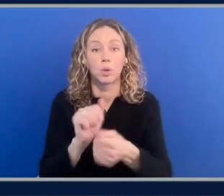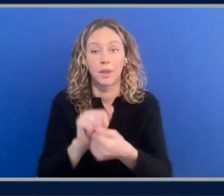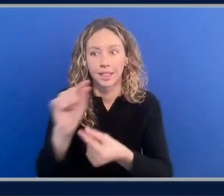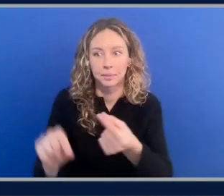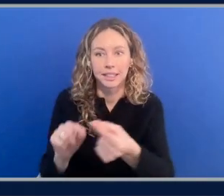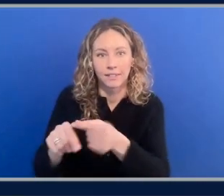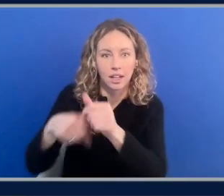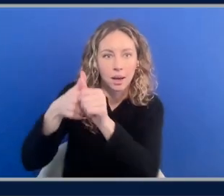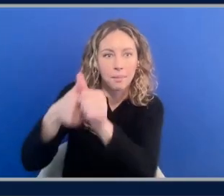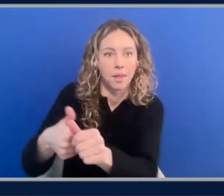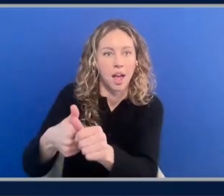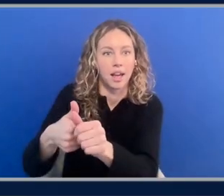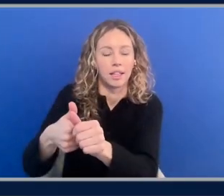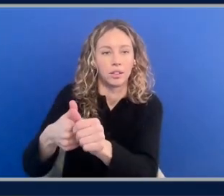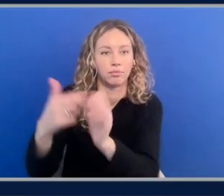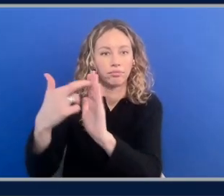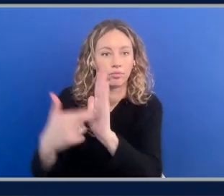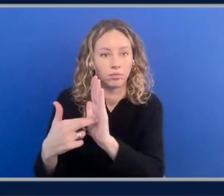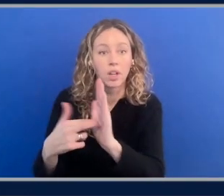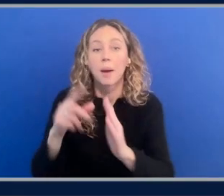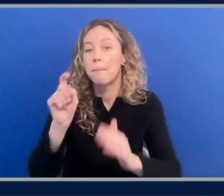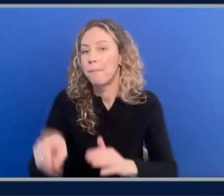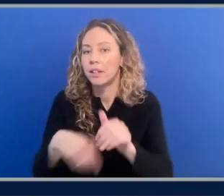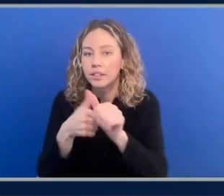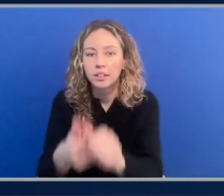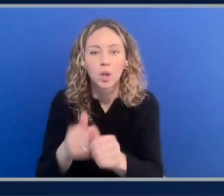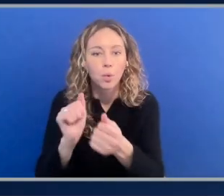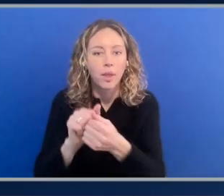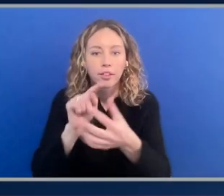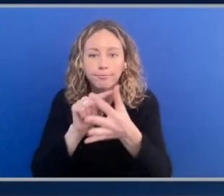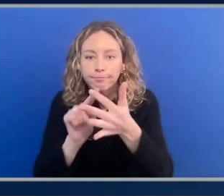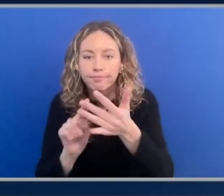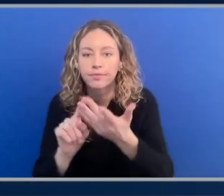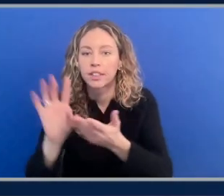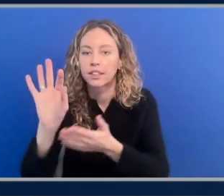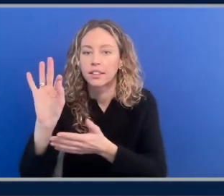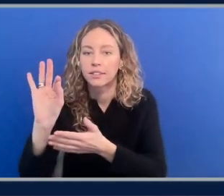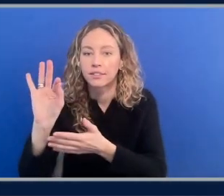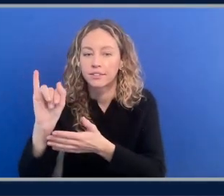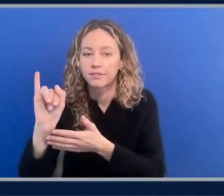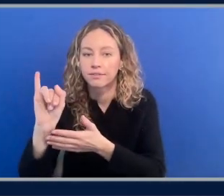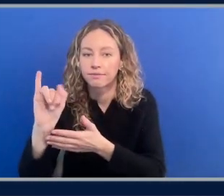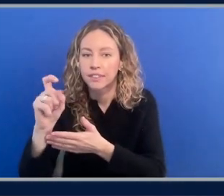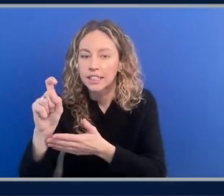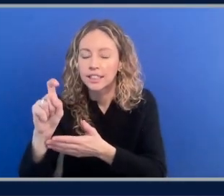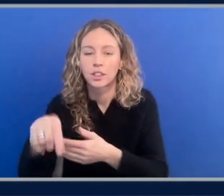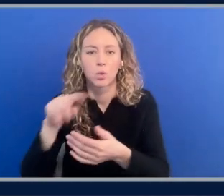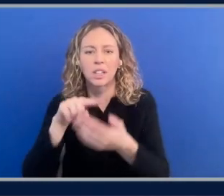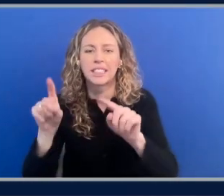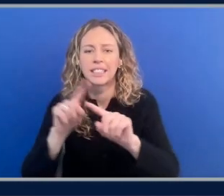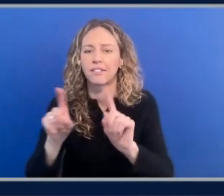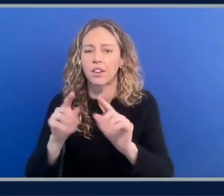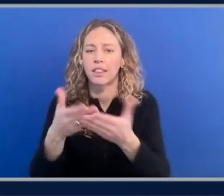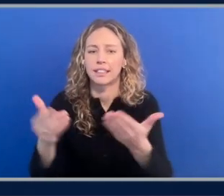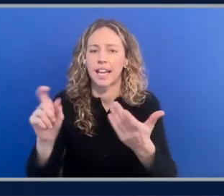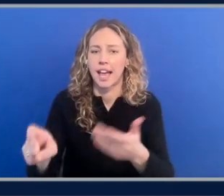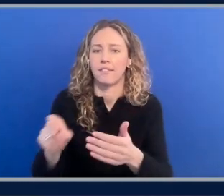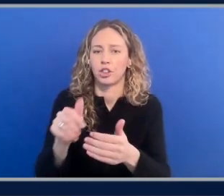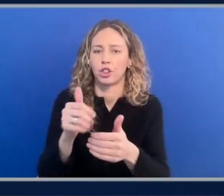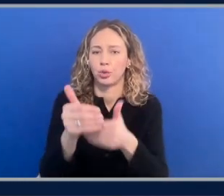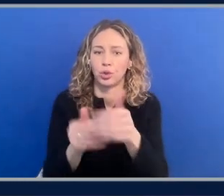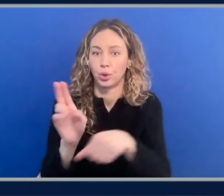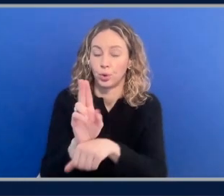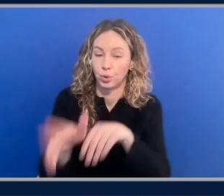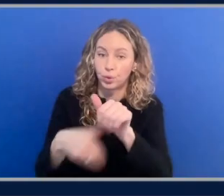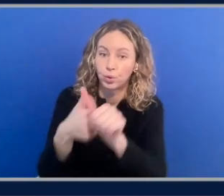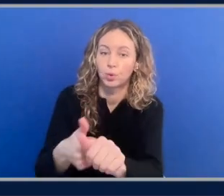lot of customers will say, like, I need to be FIPS compliant or SOC compliant, or they'll have these different regulatory bodies that they need to kind of pacify, and that's all a setting that you